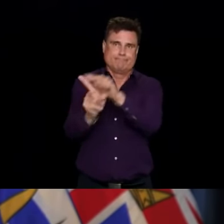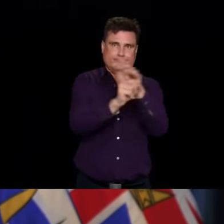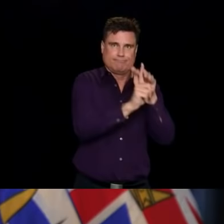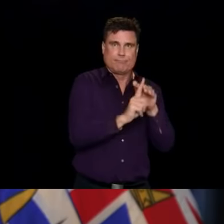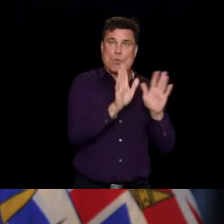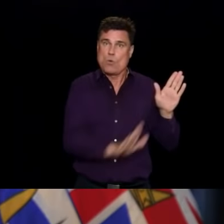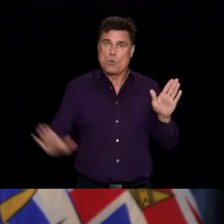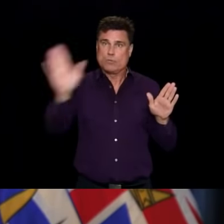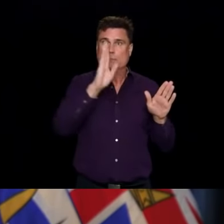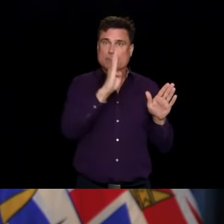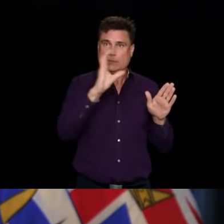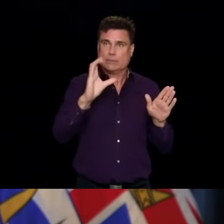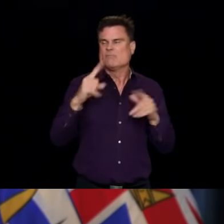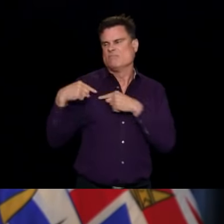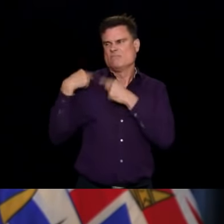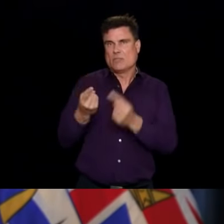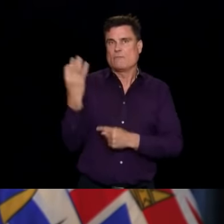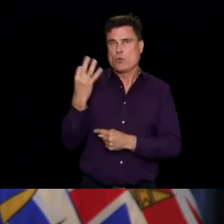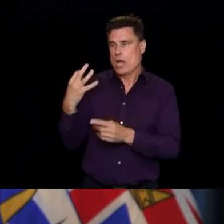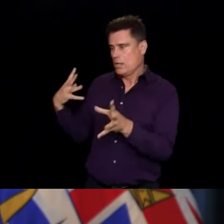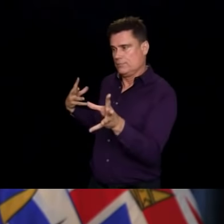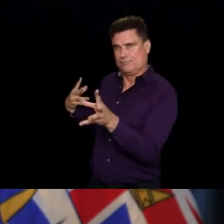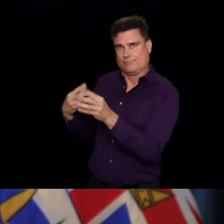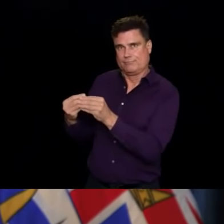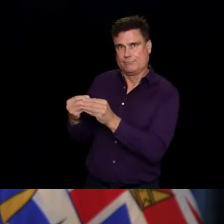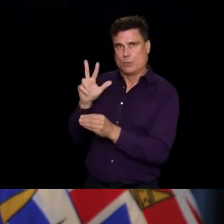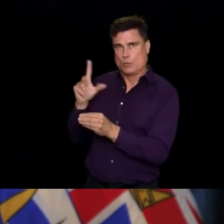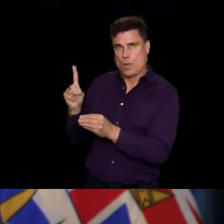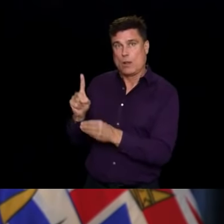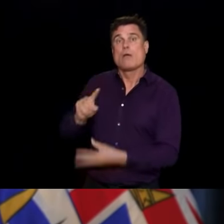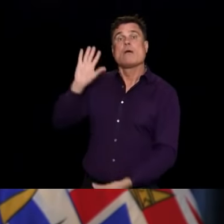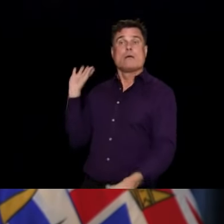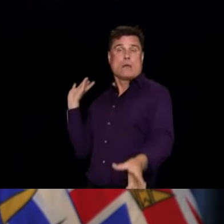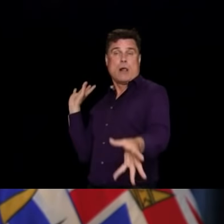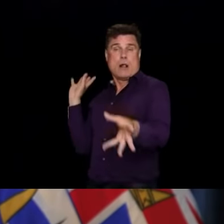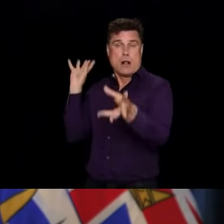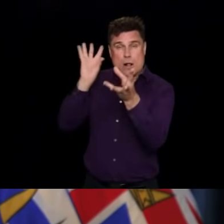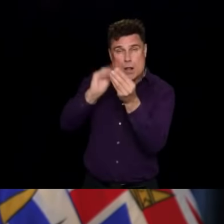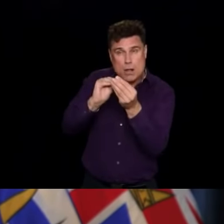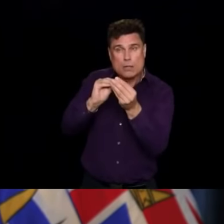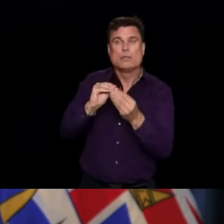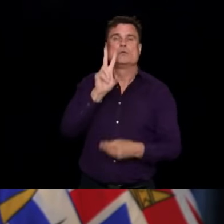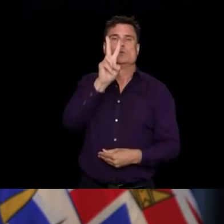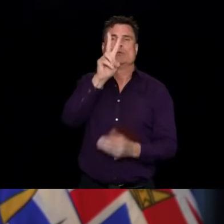have tested positive for COVID-19 since Friday, bringing our total in British Columbia to